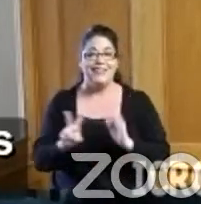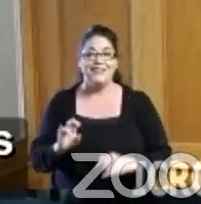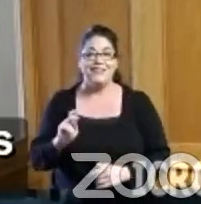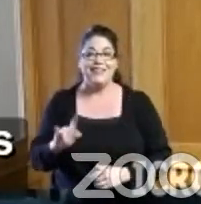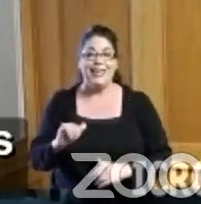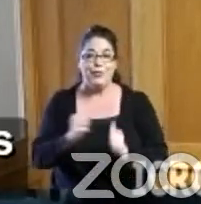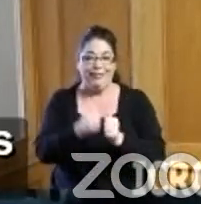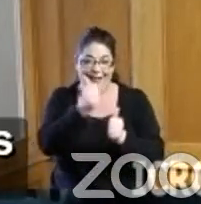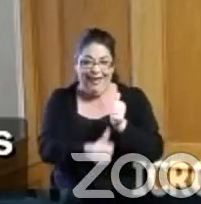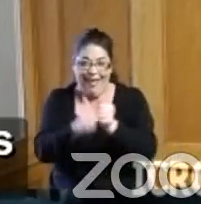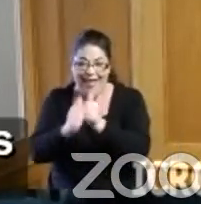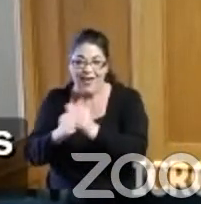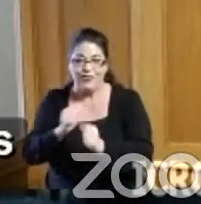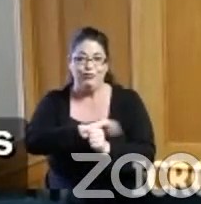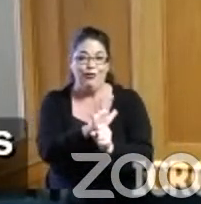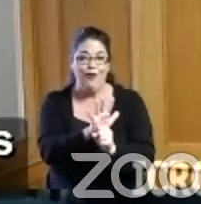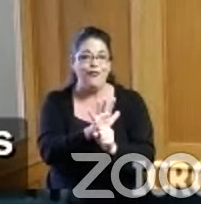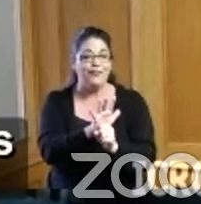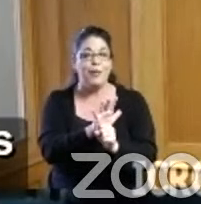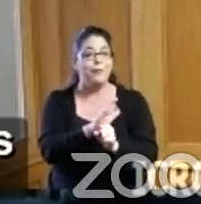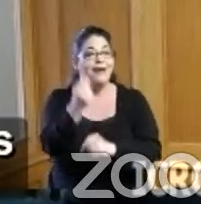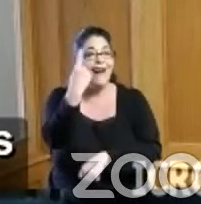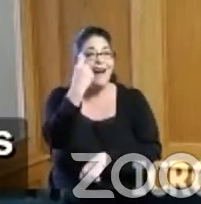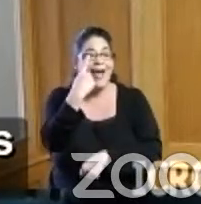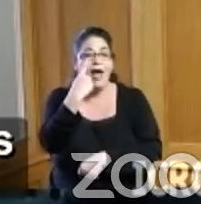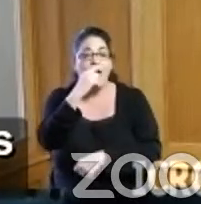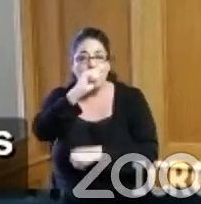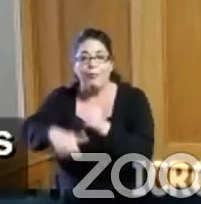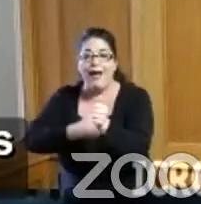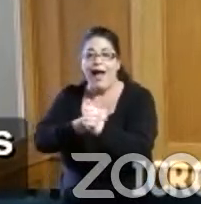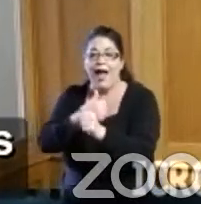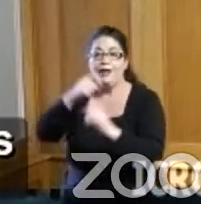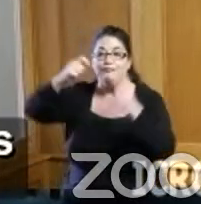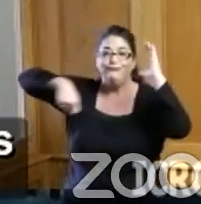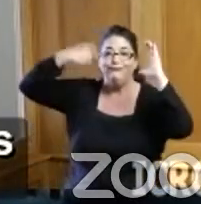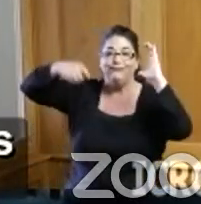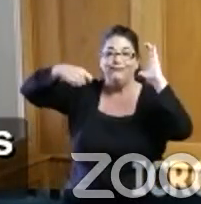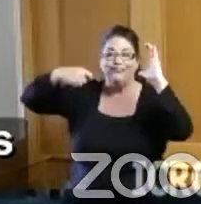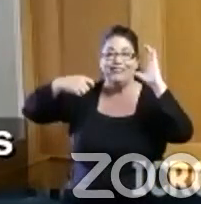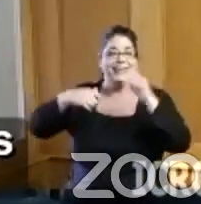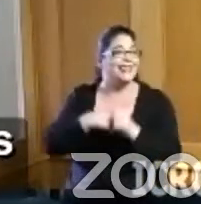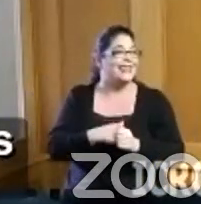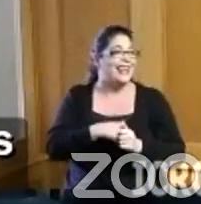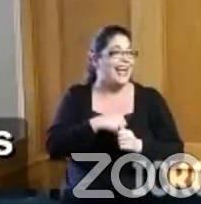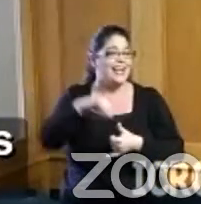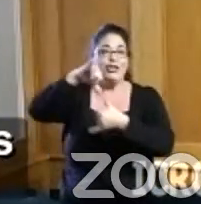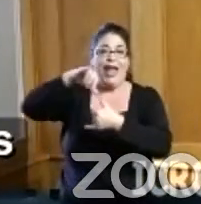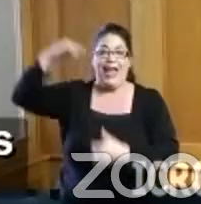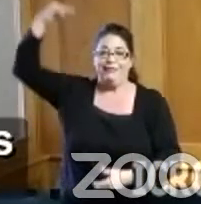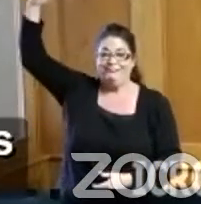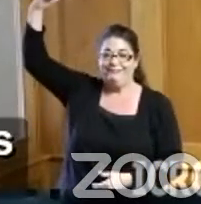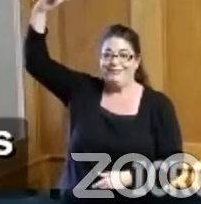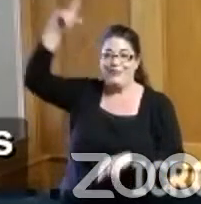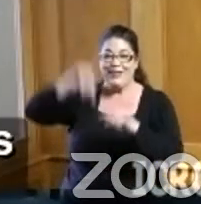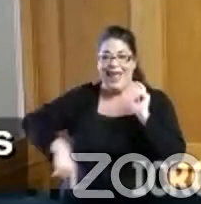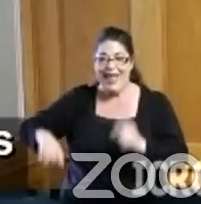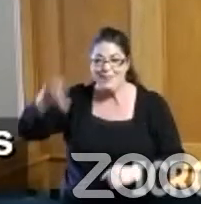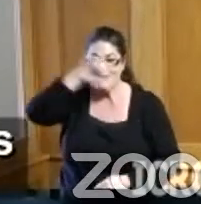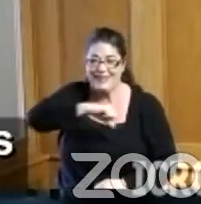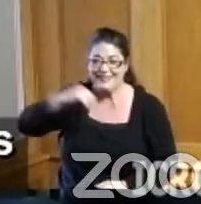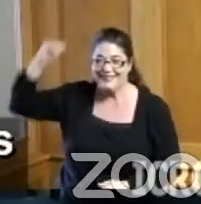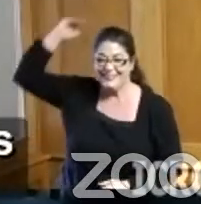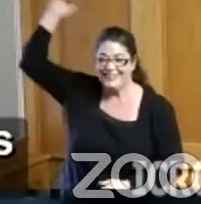single COVID briefing, but Jay was the one on the camera who is not easily forgotten. Jay